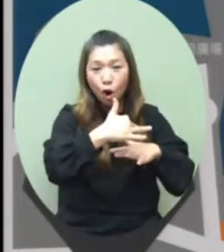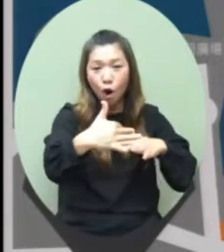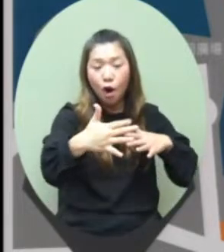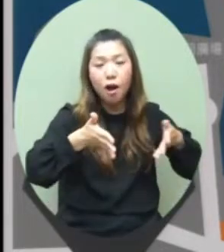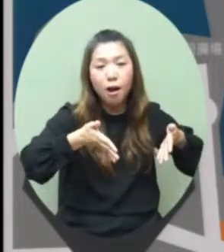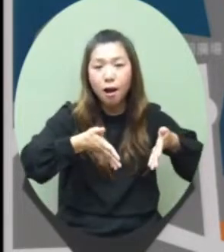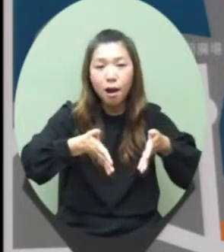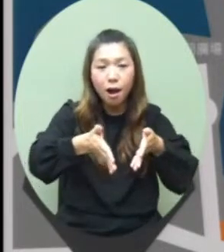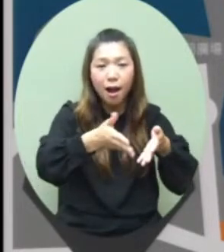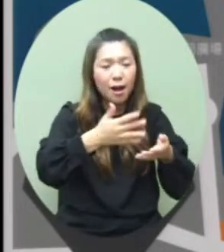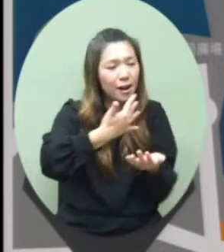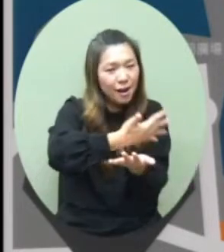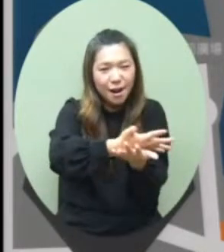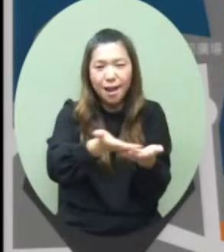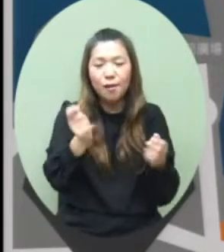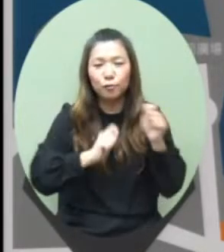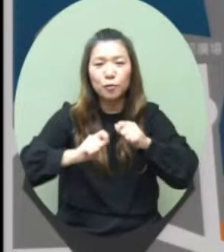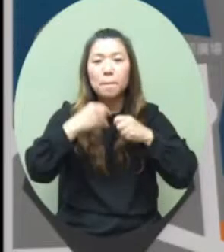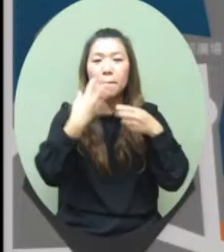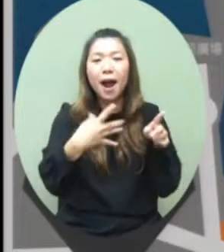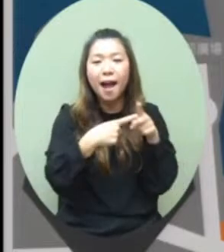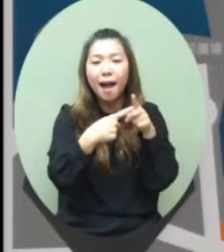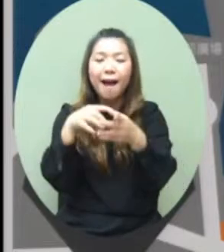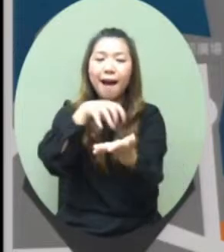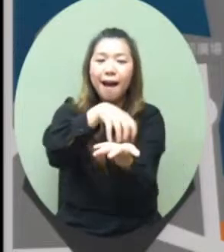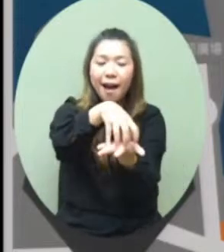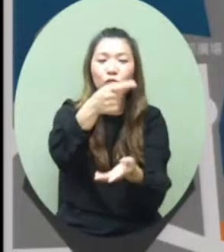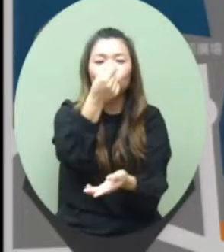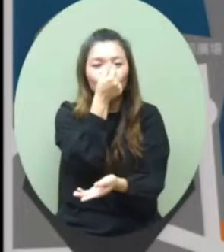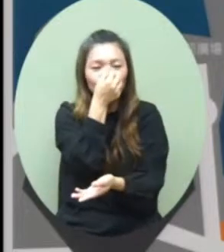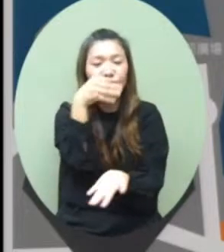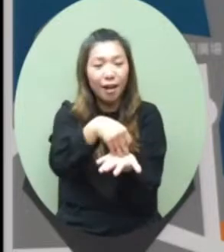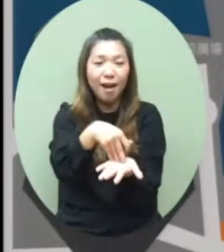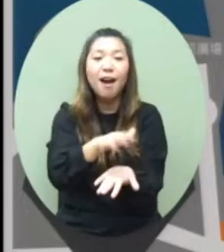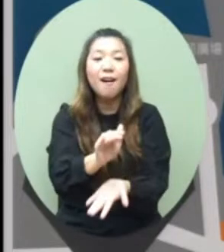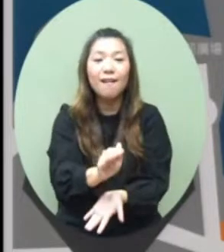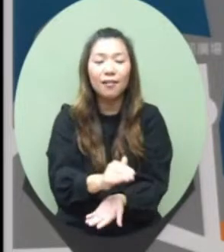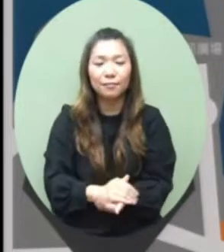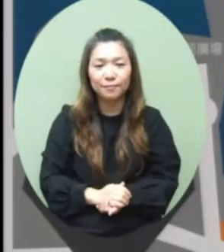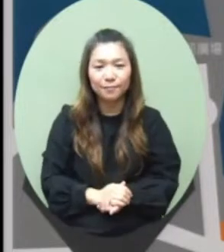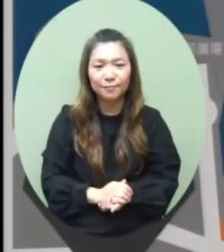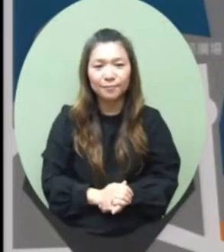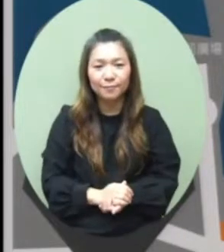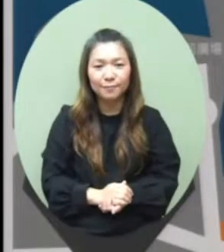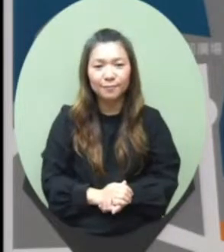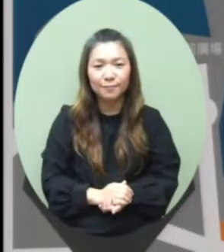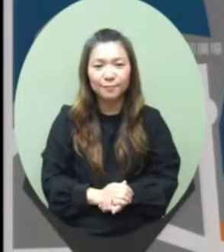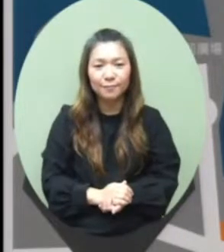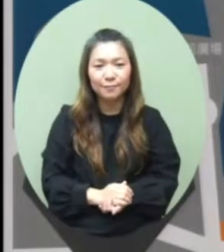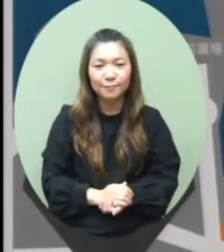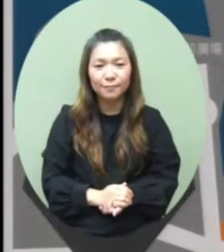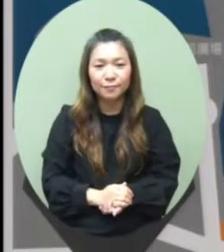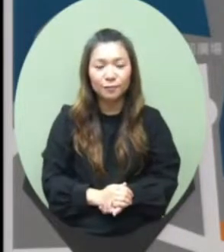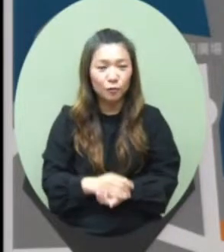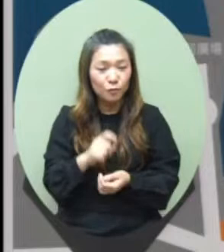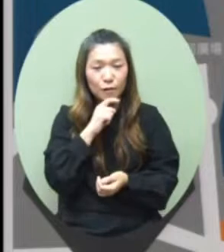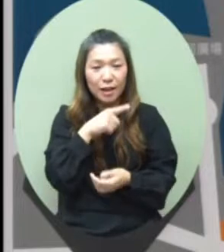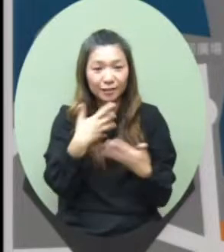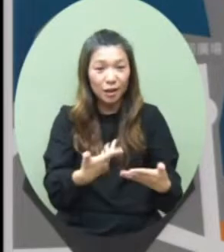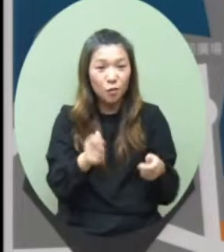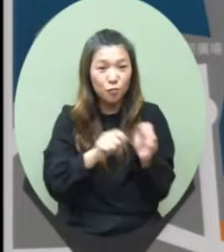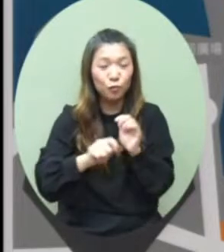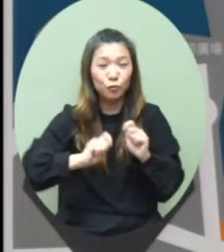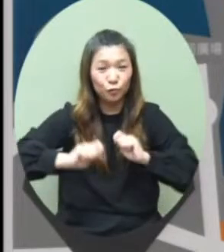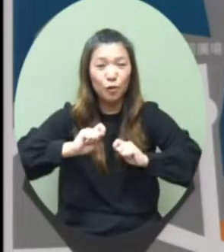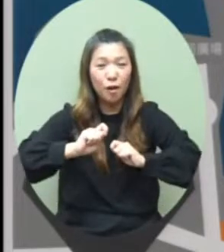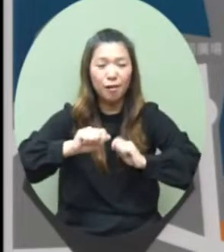It occupies an area of 26,000 square feet. There are different facilities for the public.